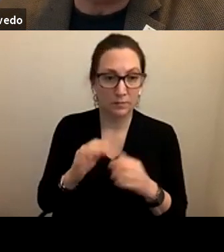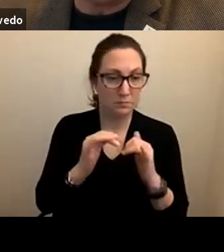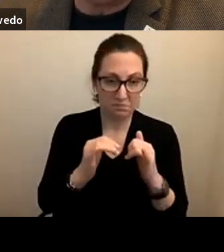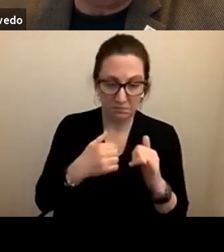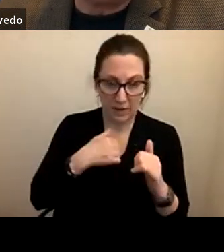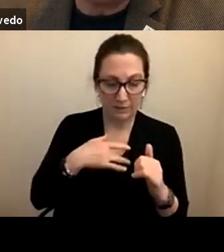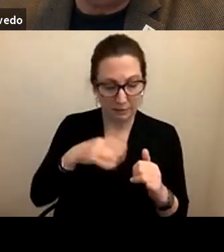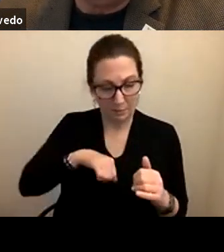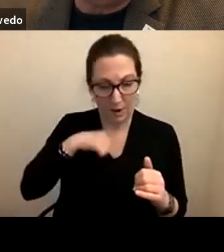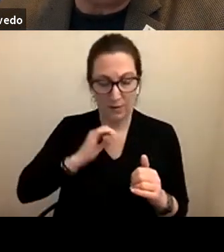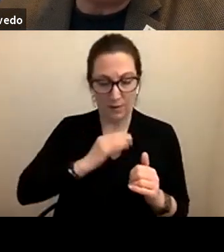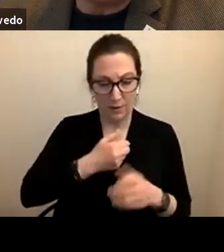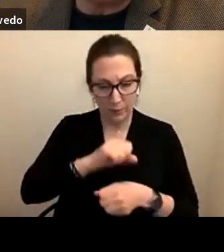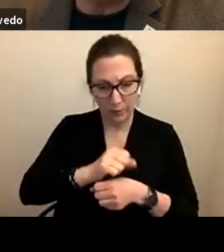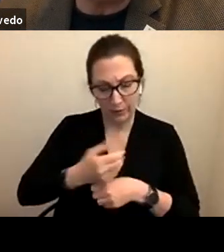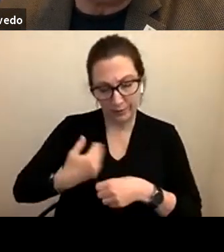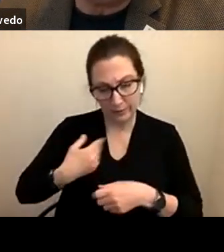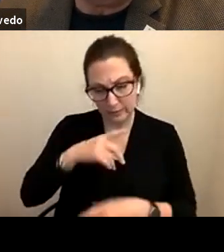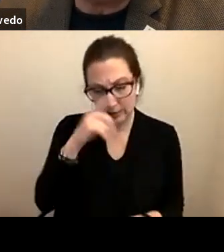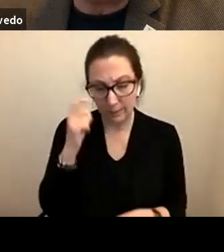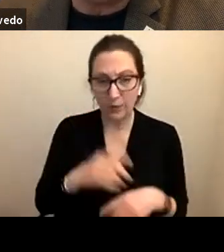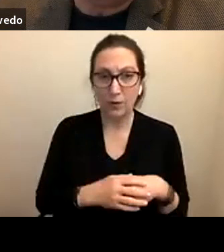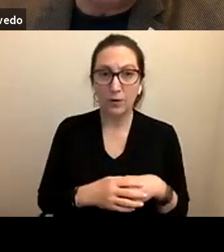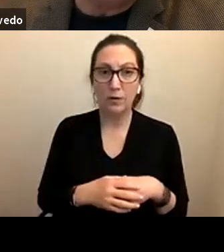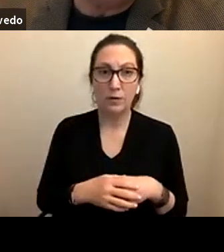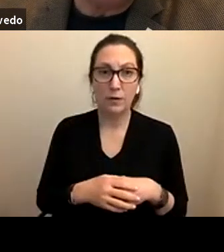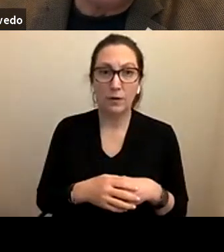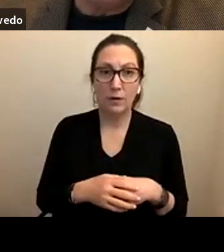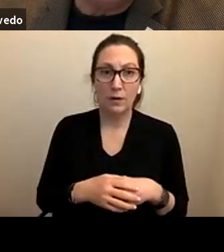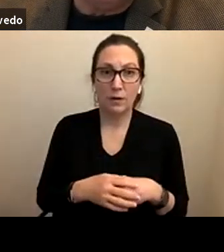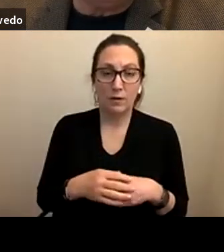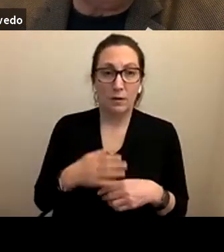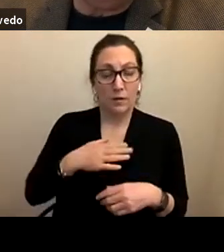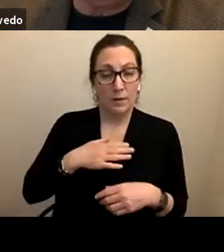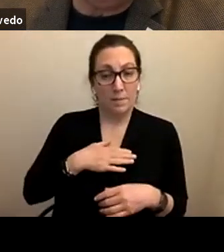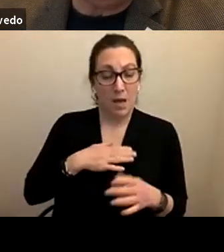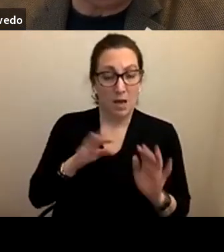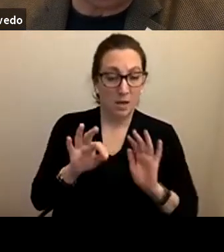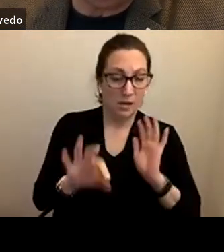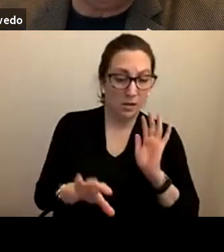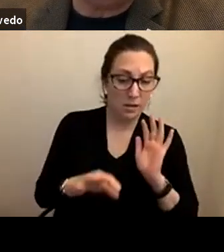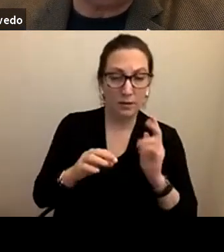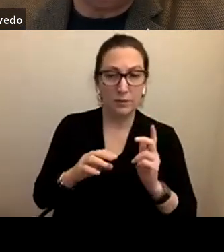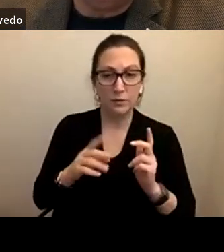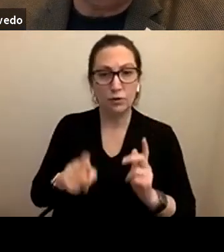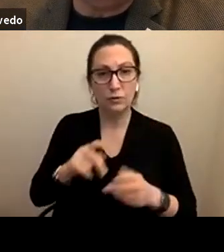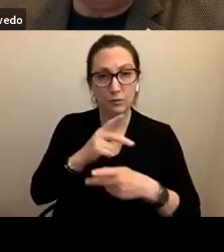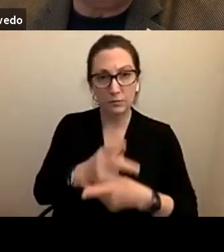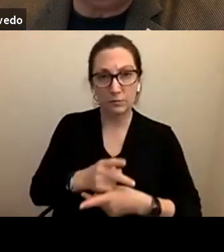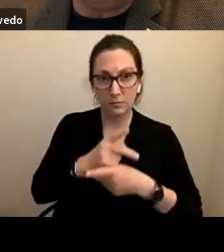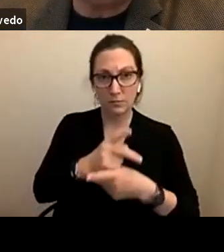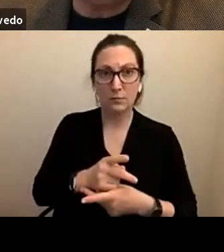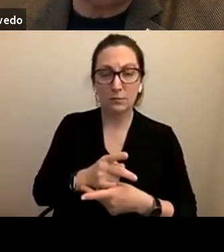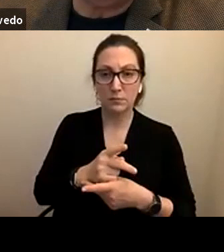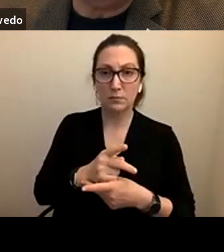but also I would be cautious about using the